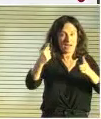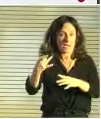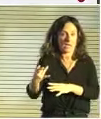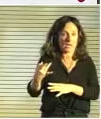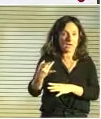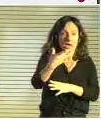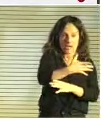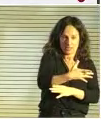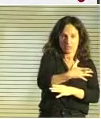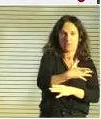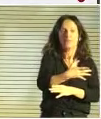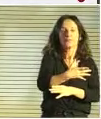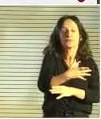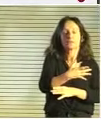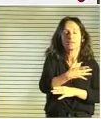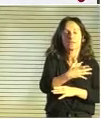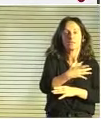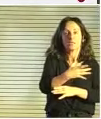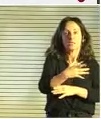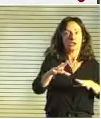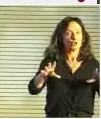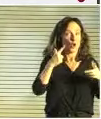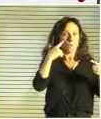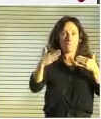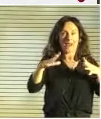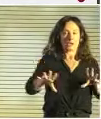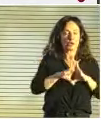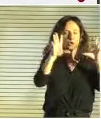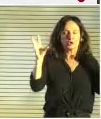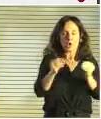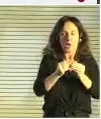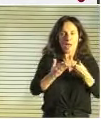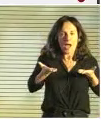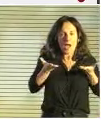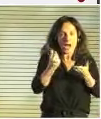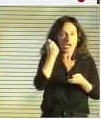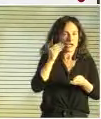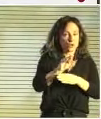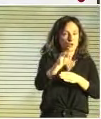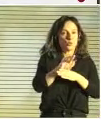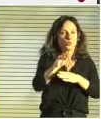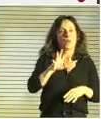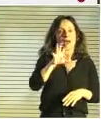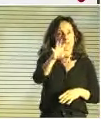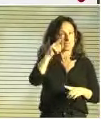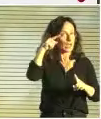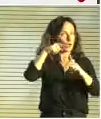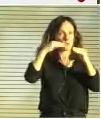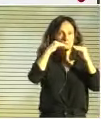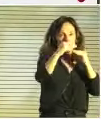development support, development cooperation by states. And this shows, I think, the pressure and the power of the tourism